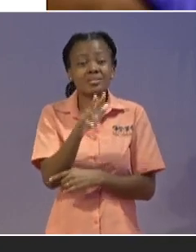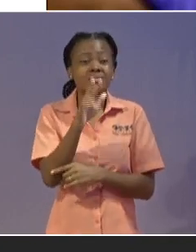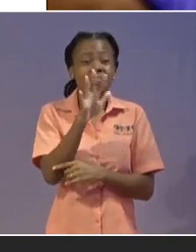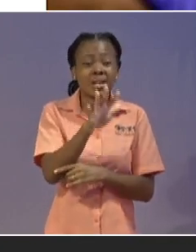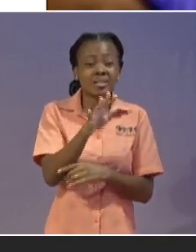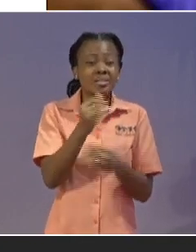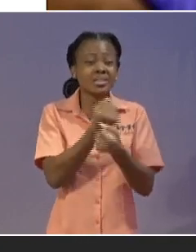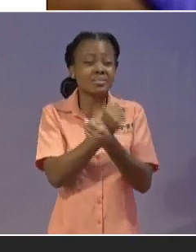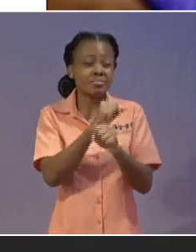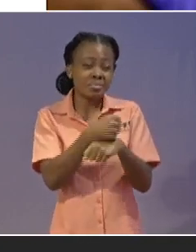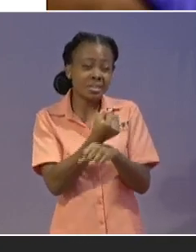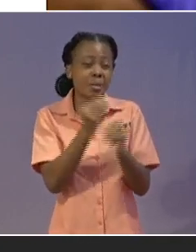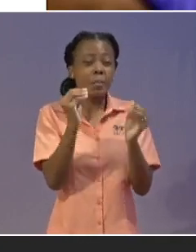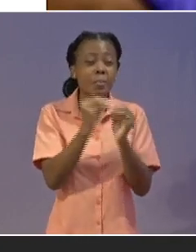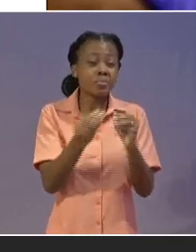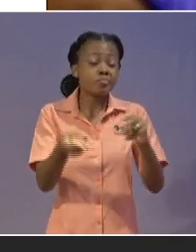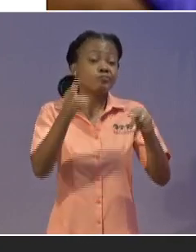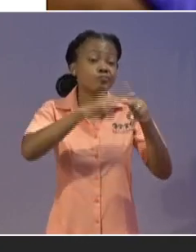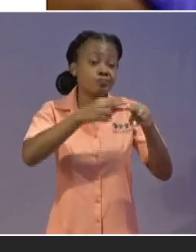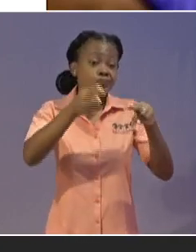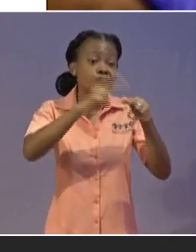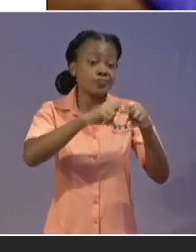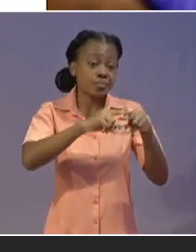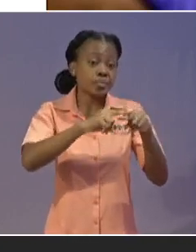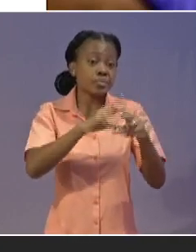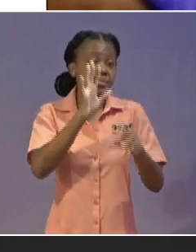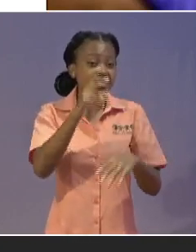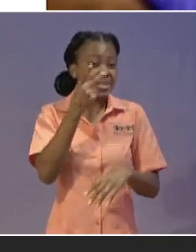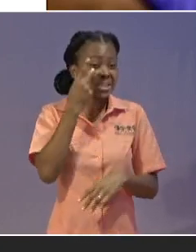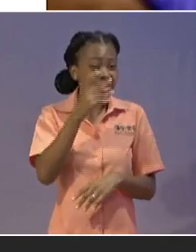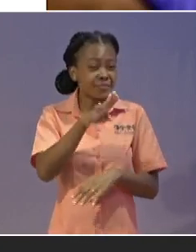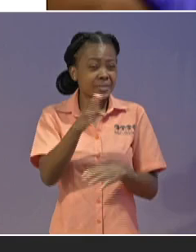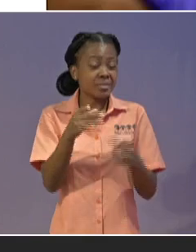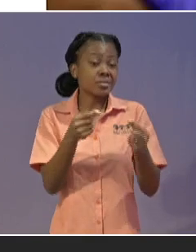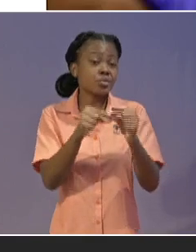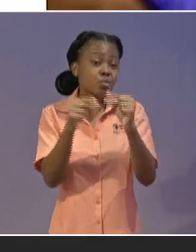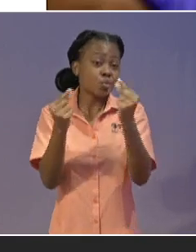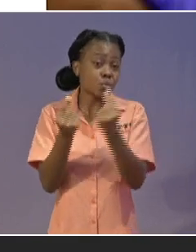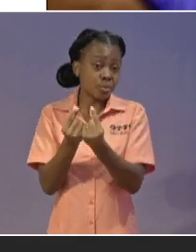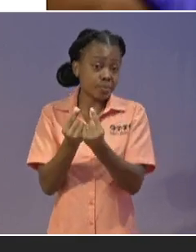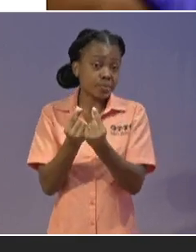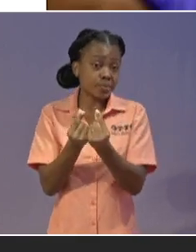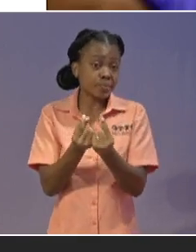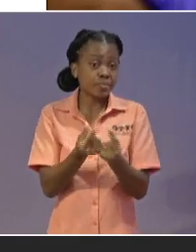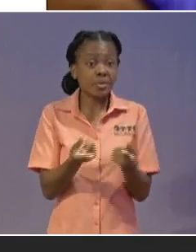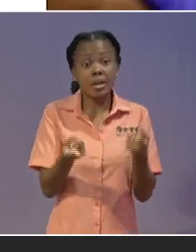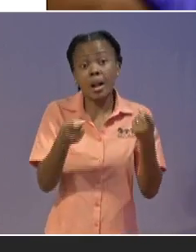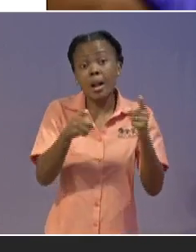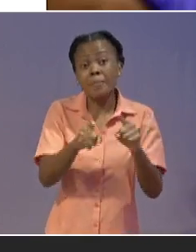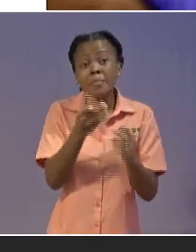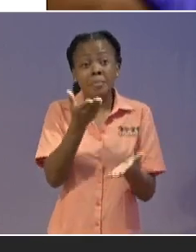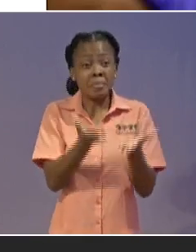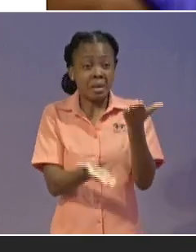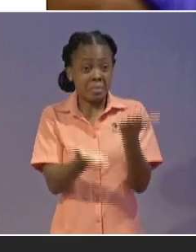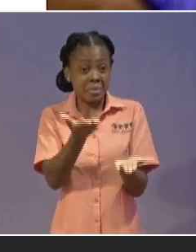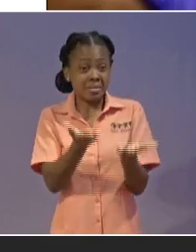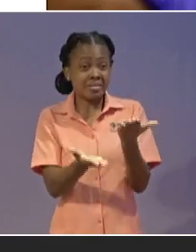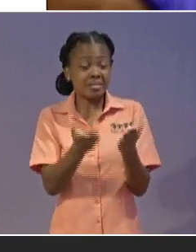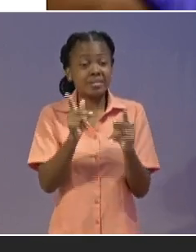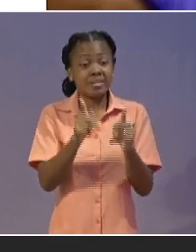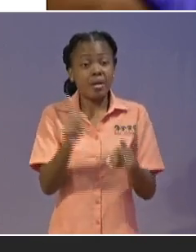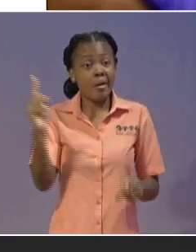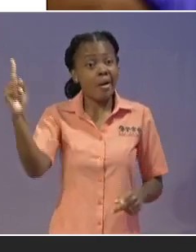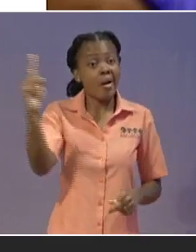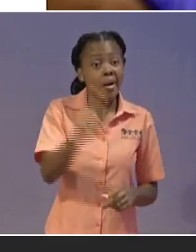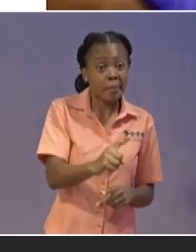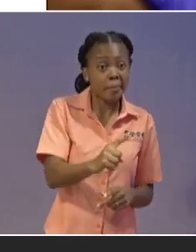hospitalizations. What we're seeing is that different groups. You have the incidental category where they might come in with a fracture of their